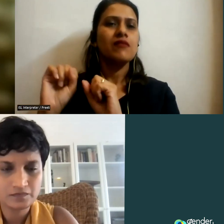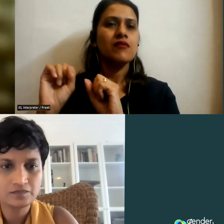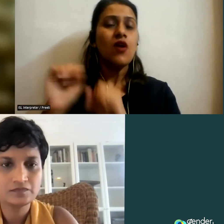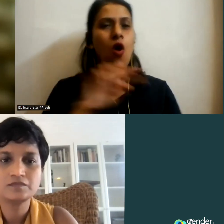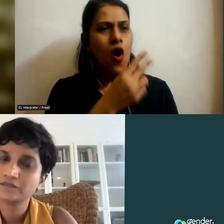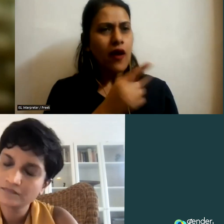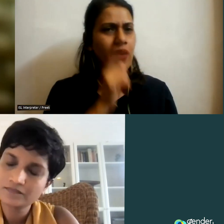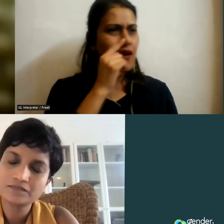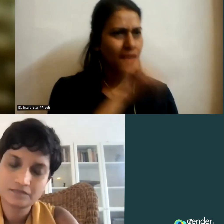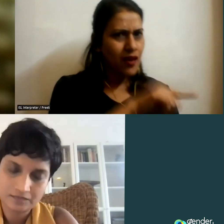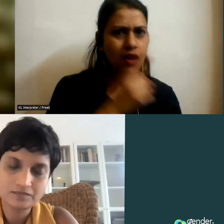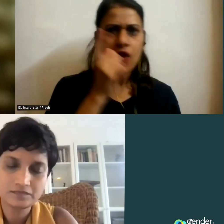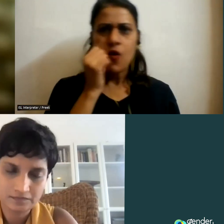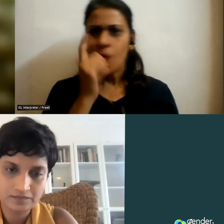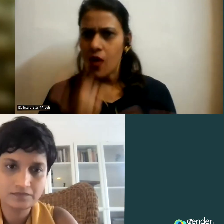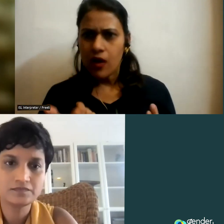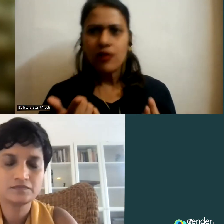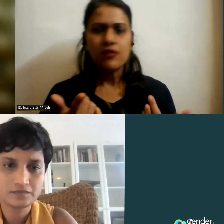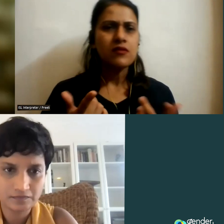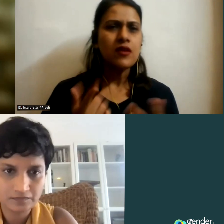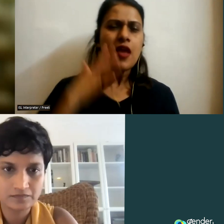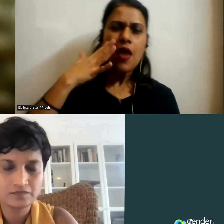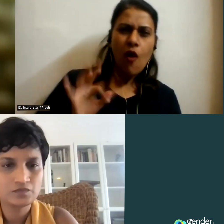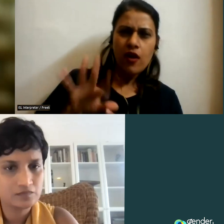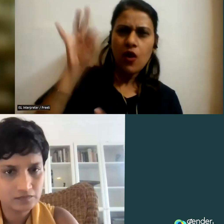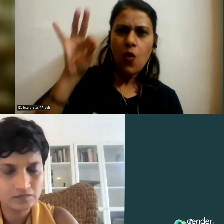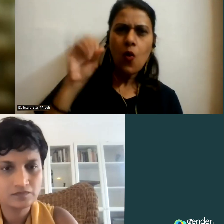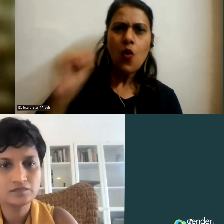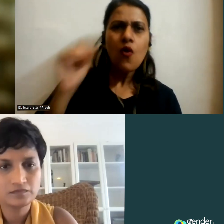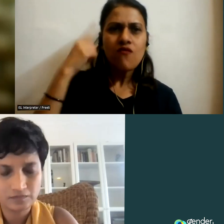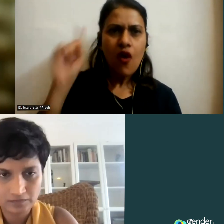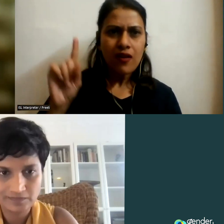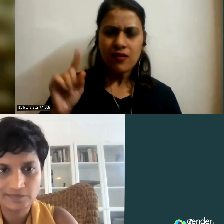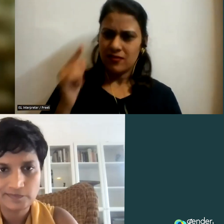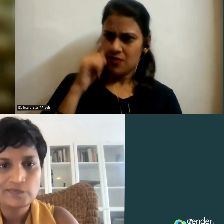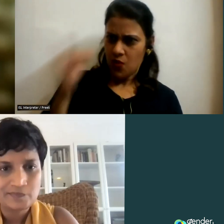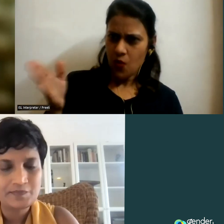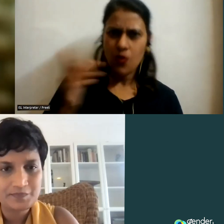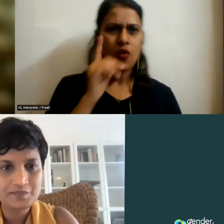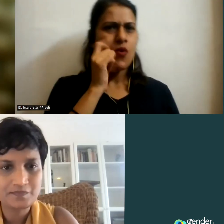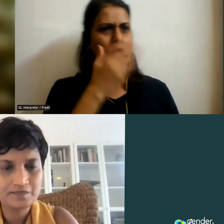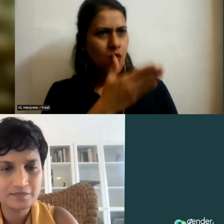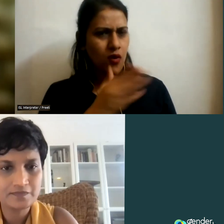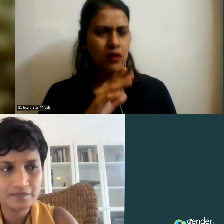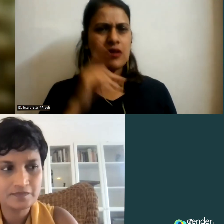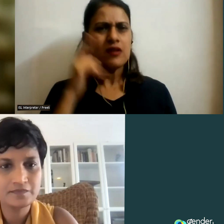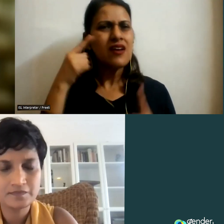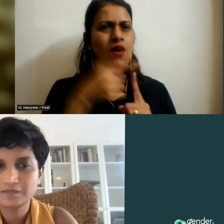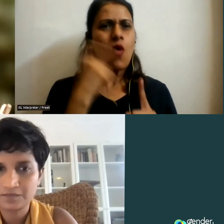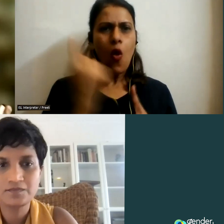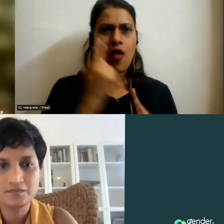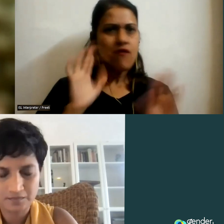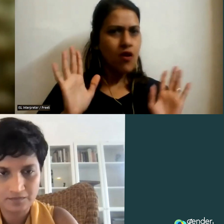blind manners, often prioritizing those which are people, not only gender, but people who possibly don't use